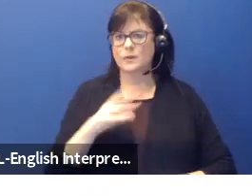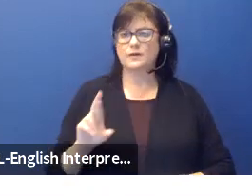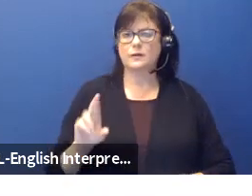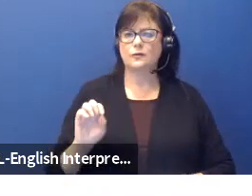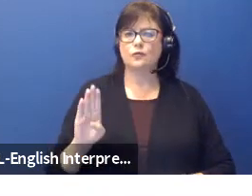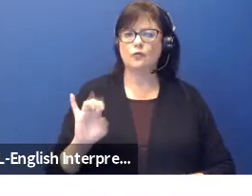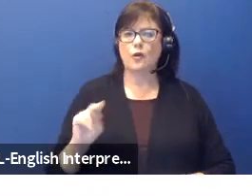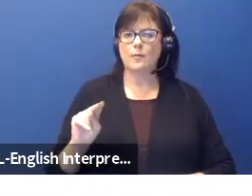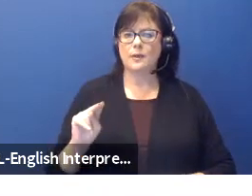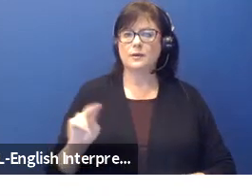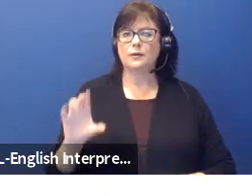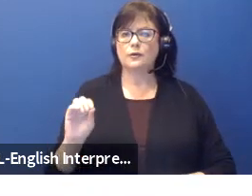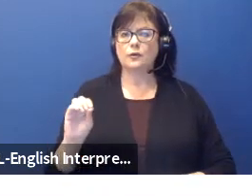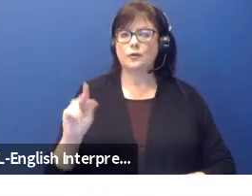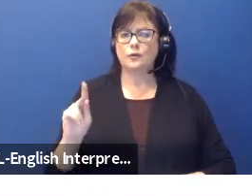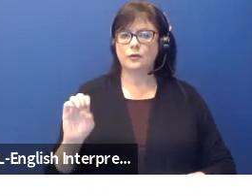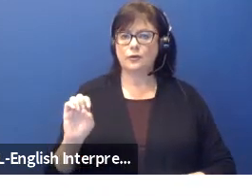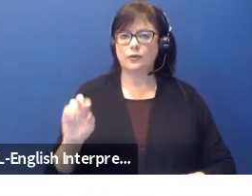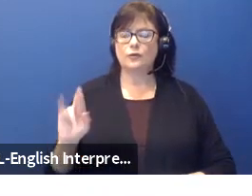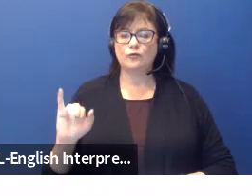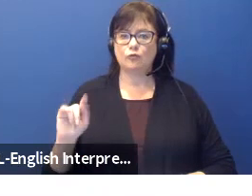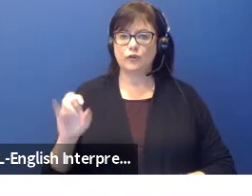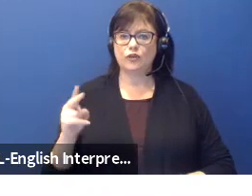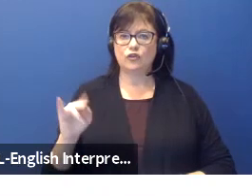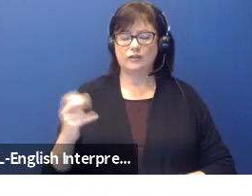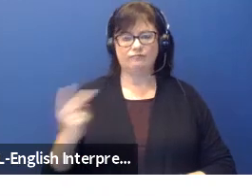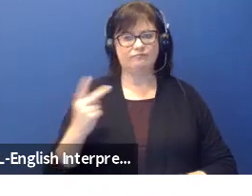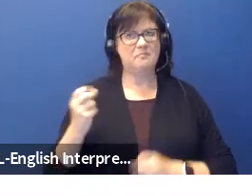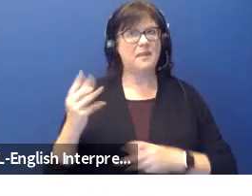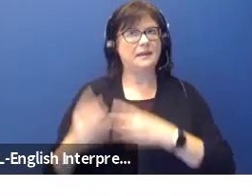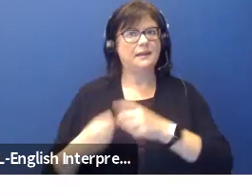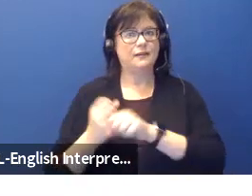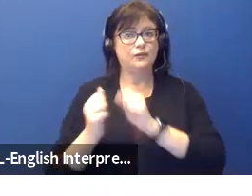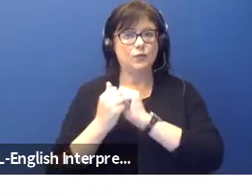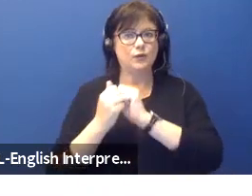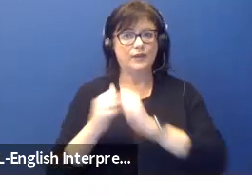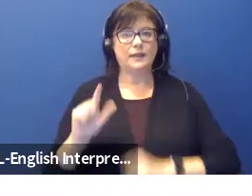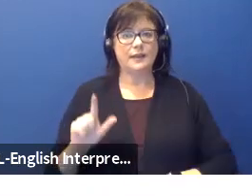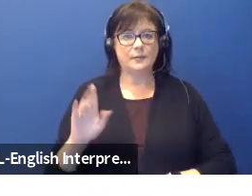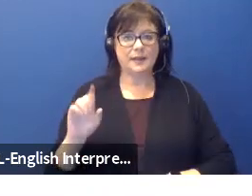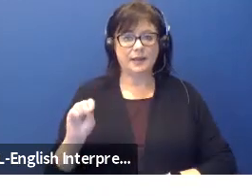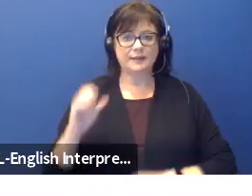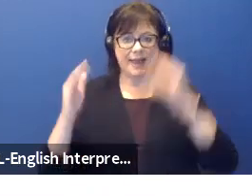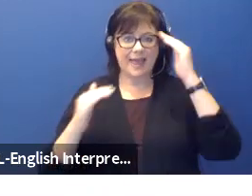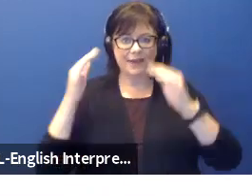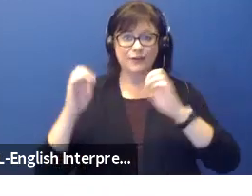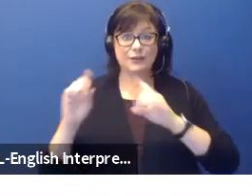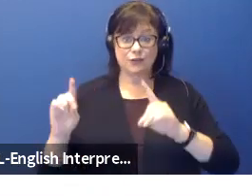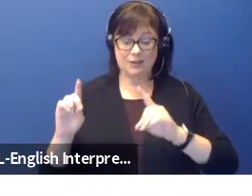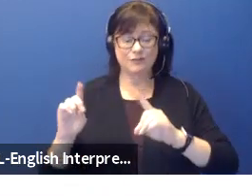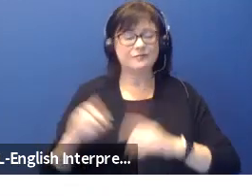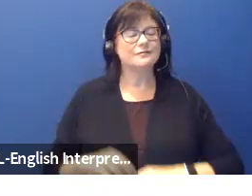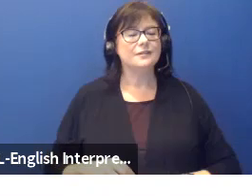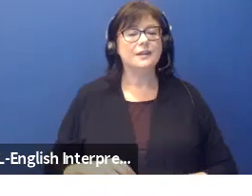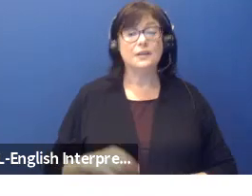history of working together in the LBS and adult ed field. And in fact, she and I had discussed whether she